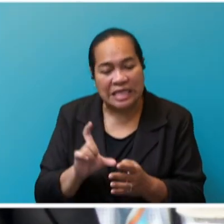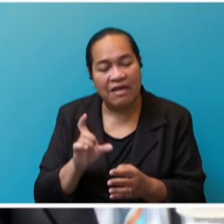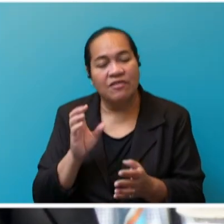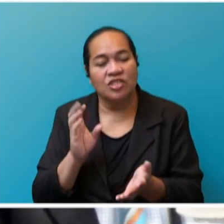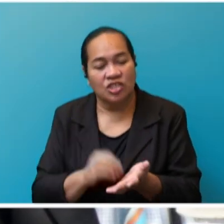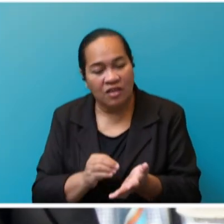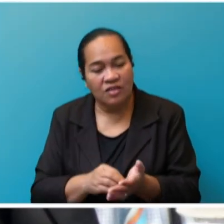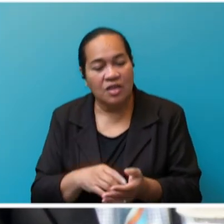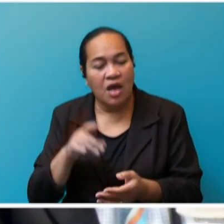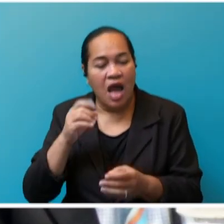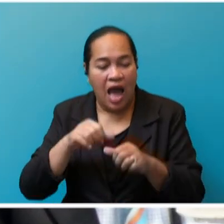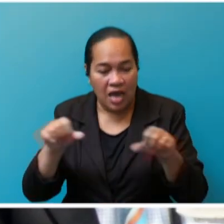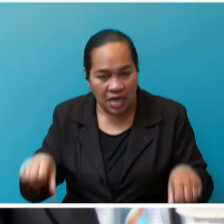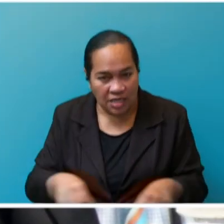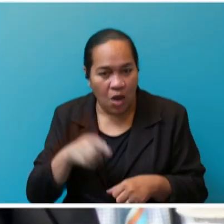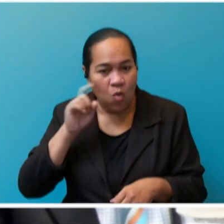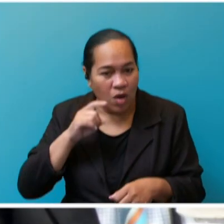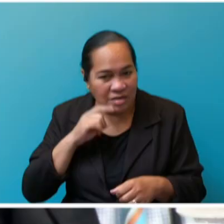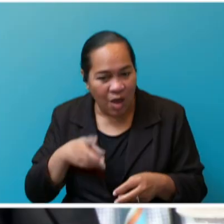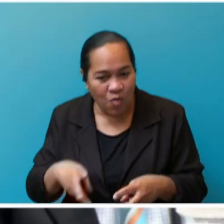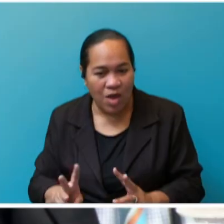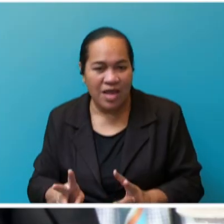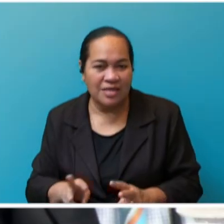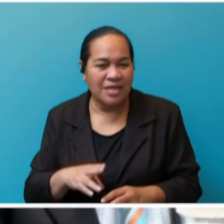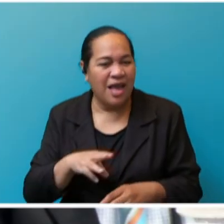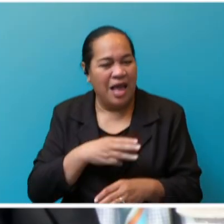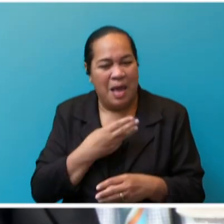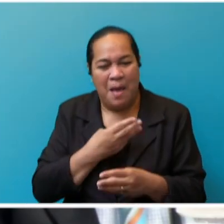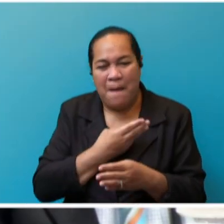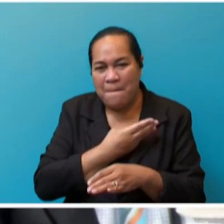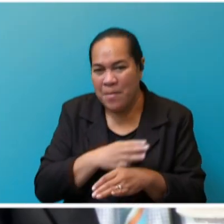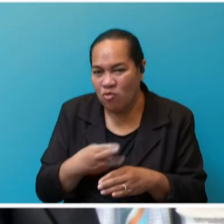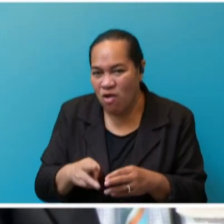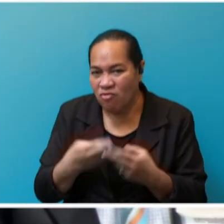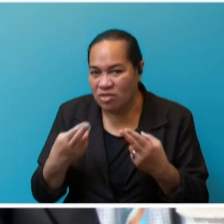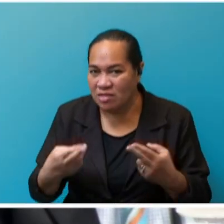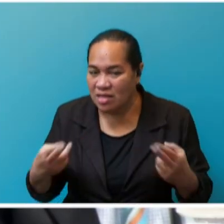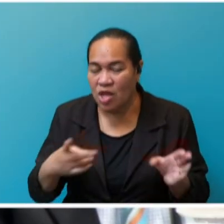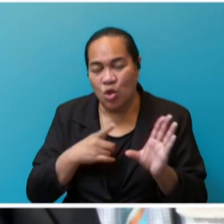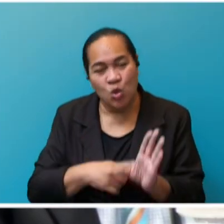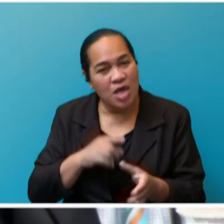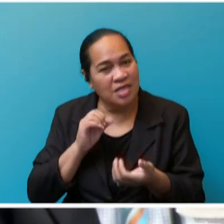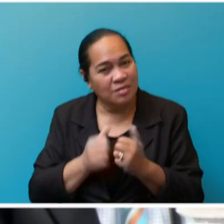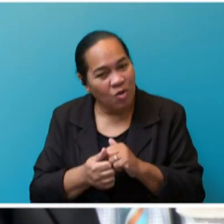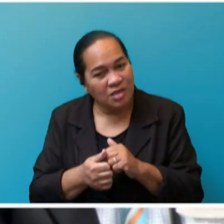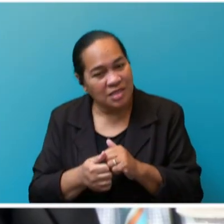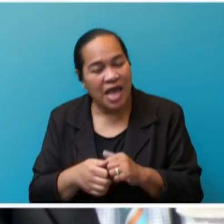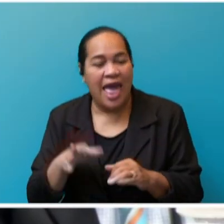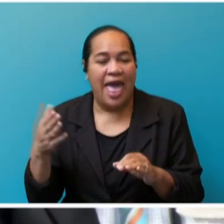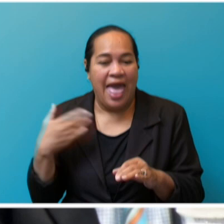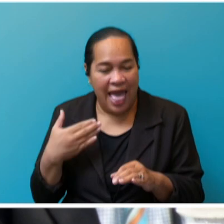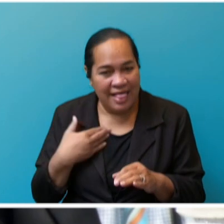Waterways, Ministry of Lands and Mineral Resources, Ministry of Youth and Sports, Ministry of Health and Medical